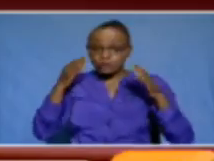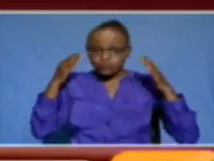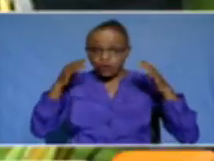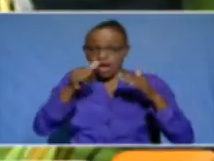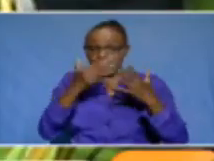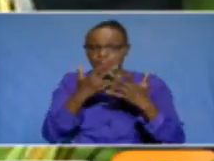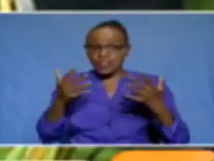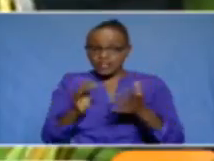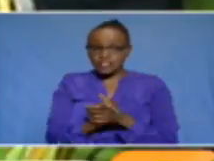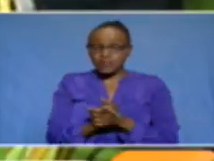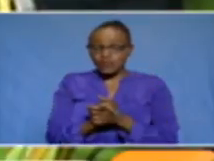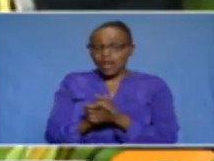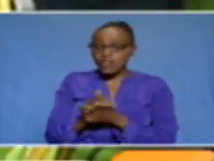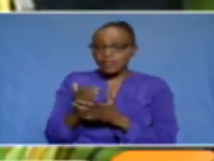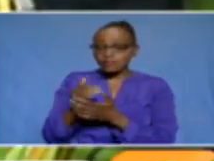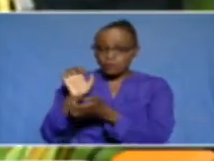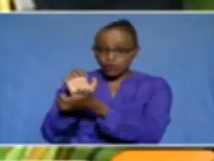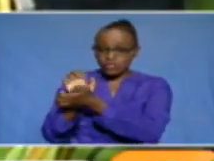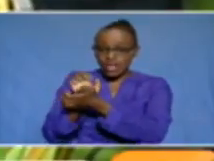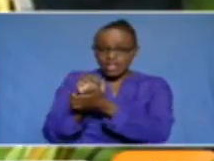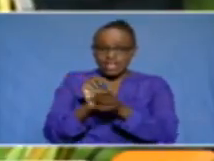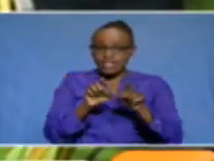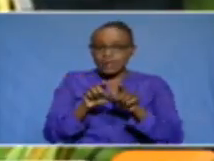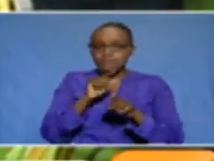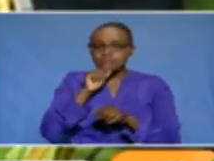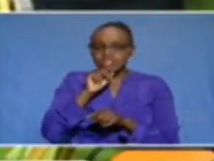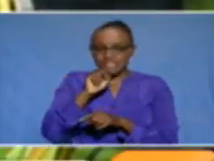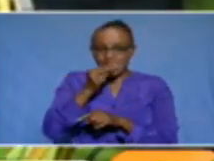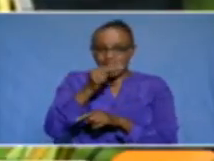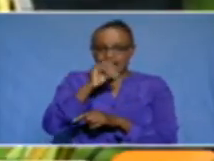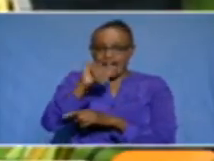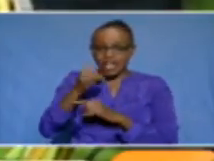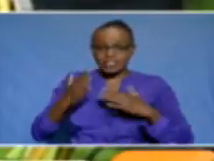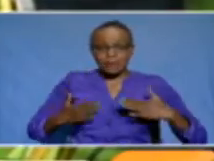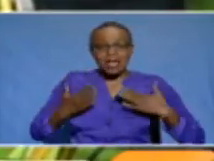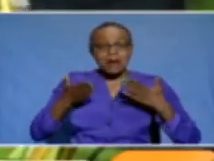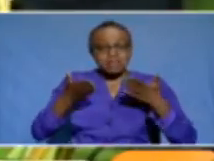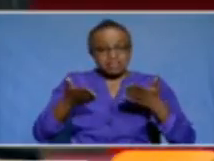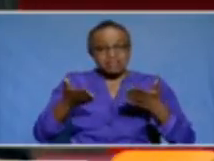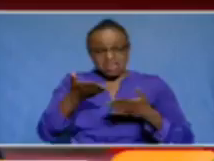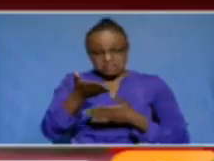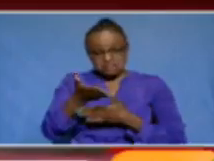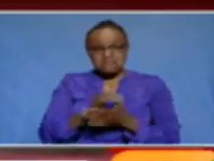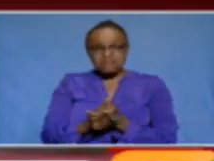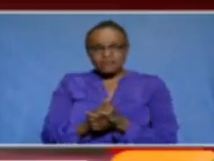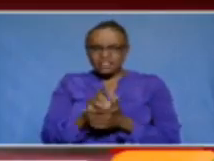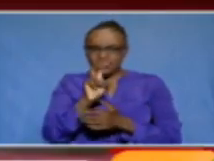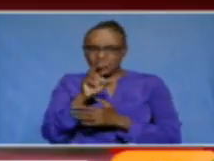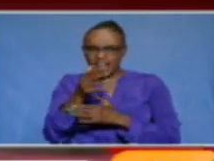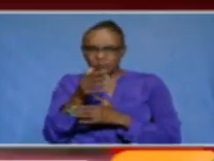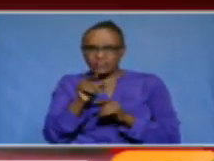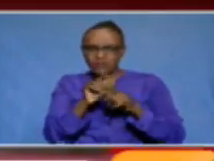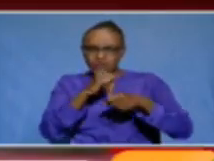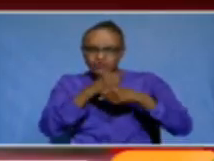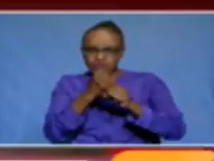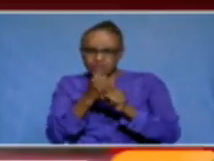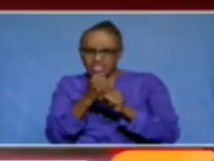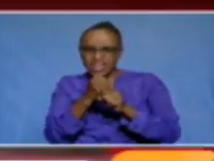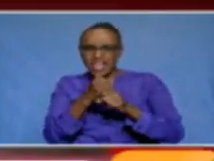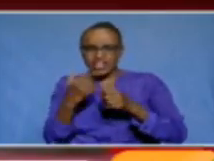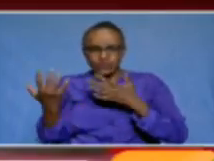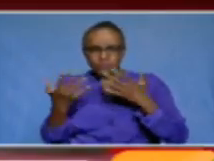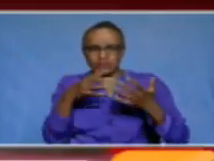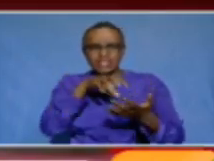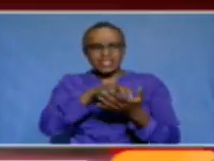on other things. The prosecution and Mr. Haji, I'm happy you are here. Look at the way you frame cases.